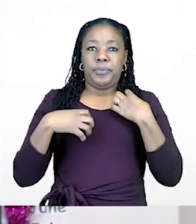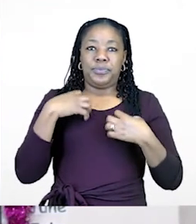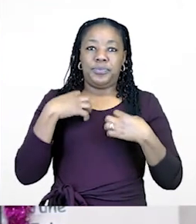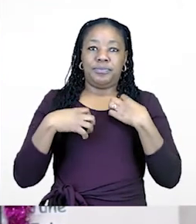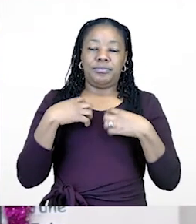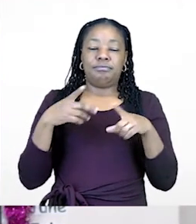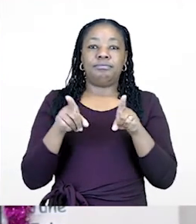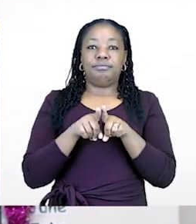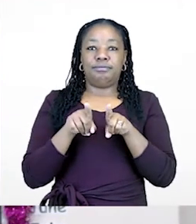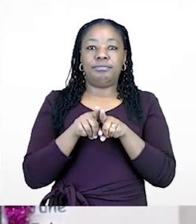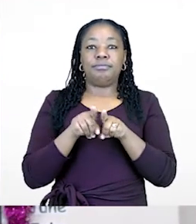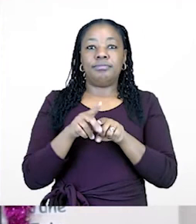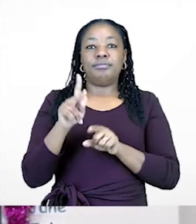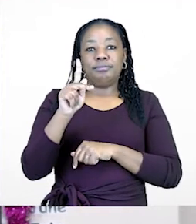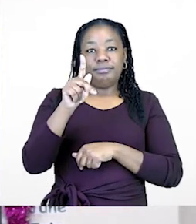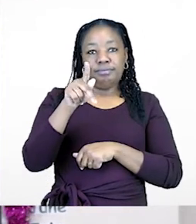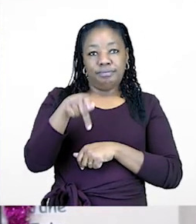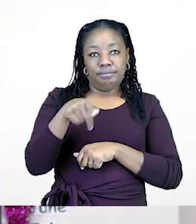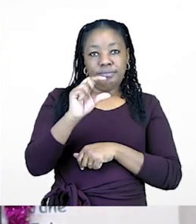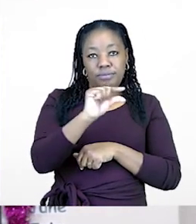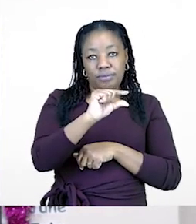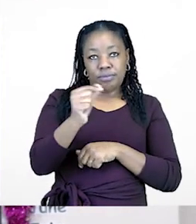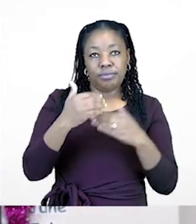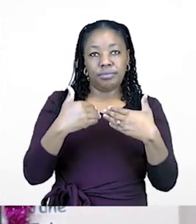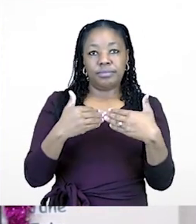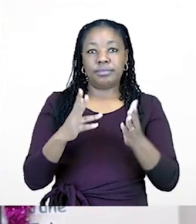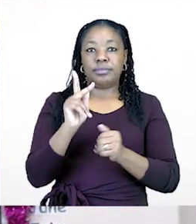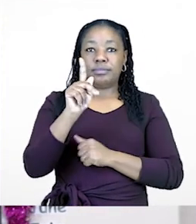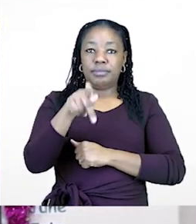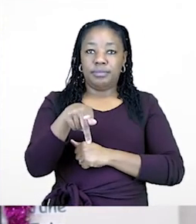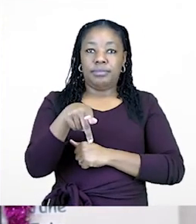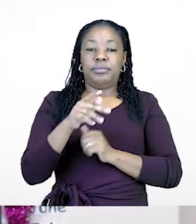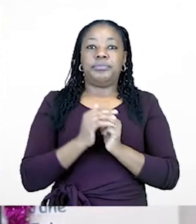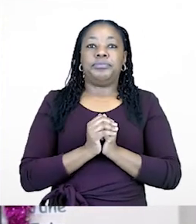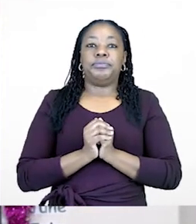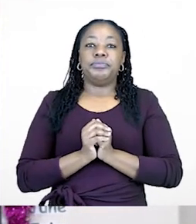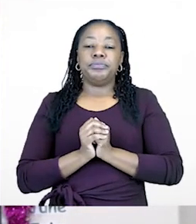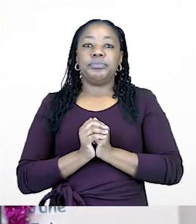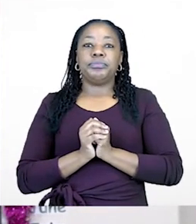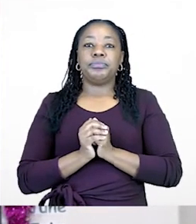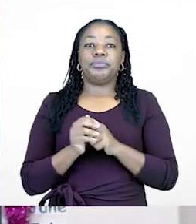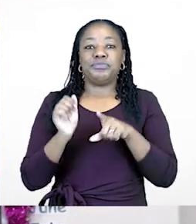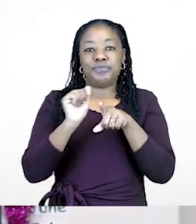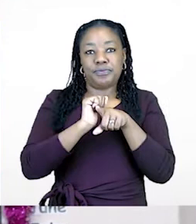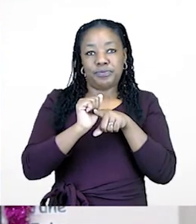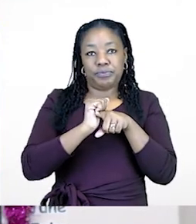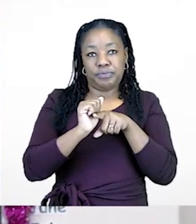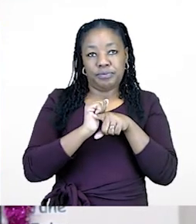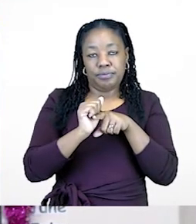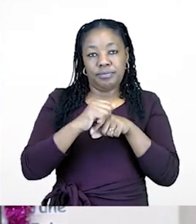and white. So let's practice again how to write our letter P. Remember, we start at the